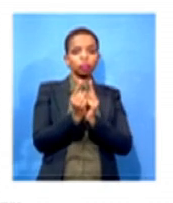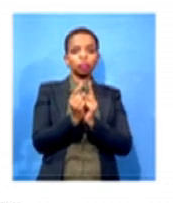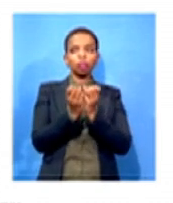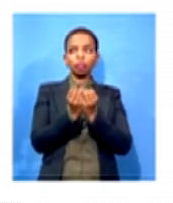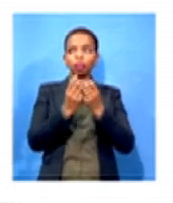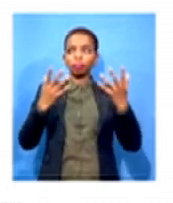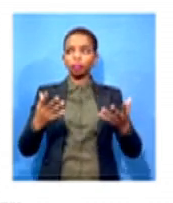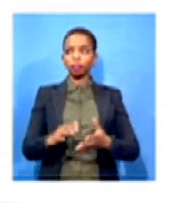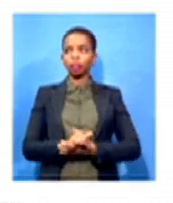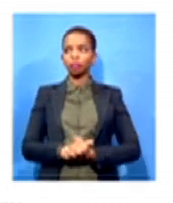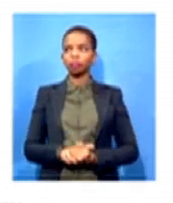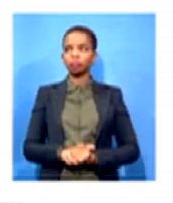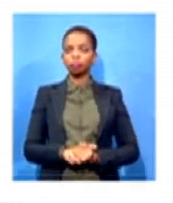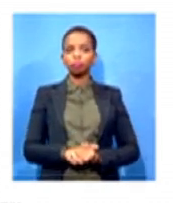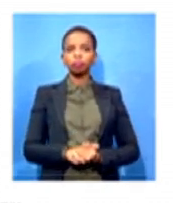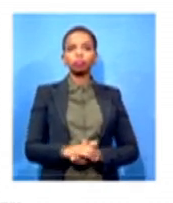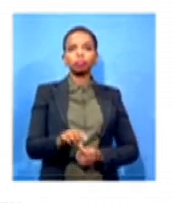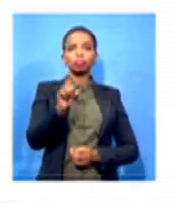and the children. Next slide.